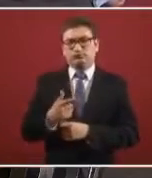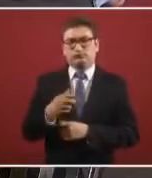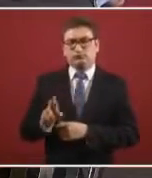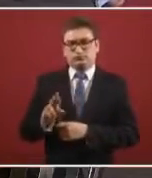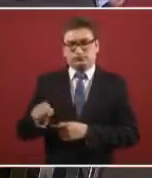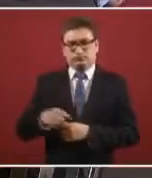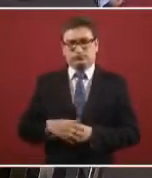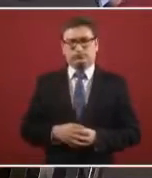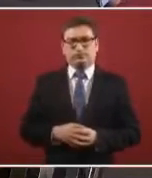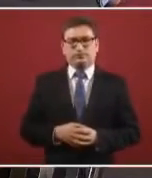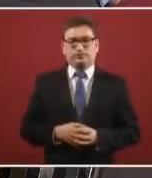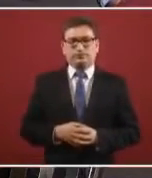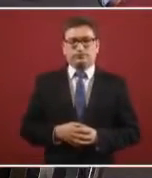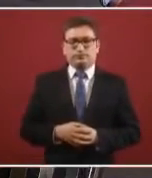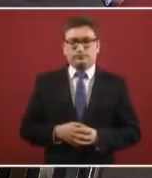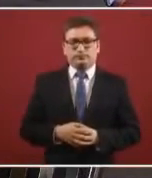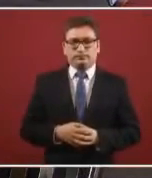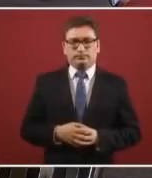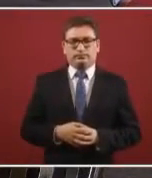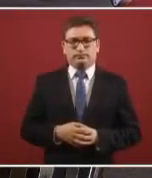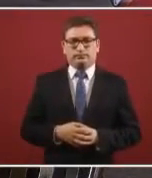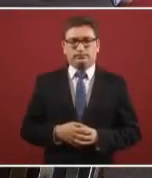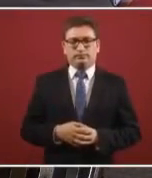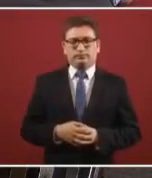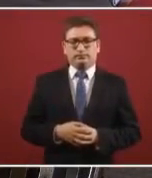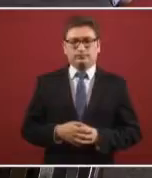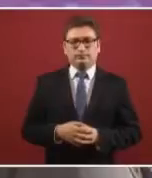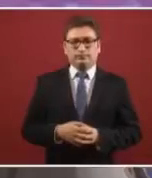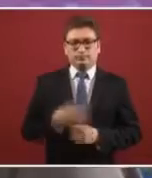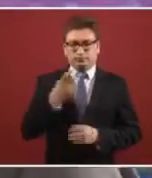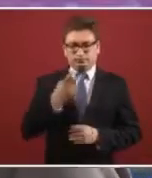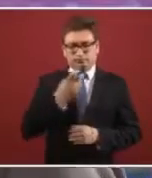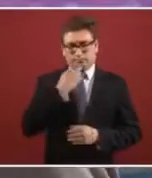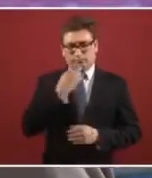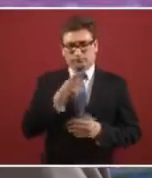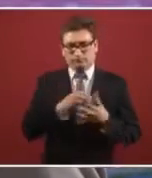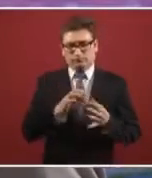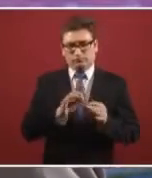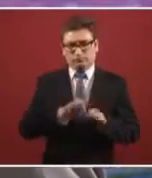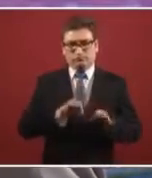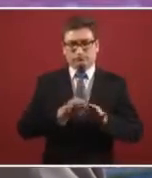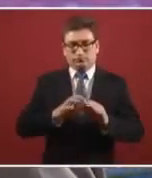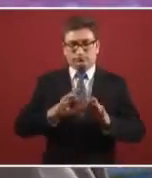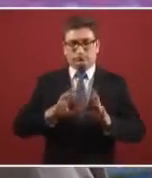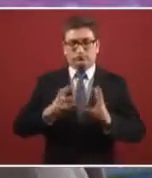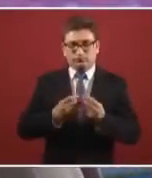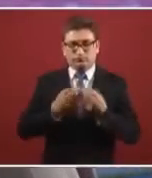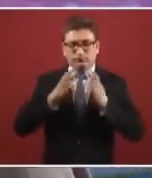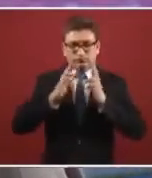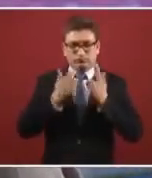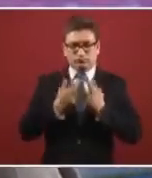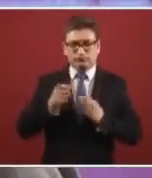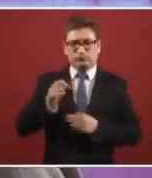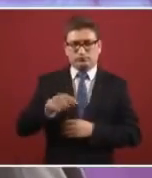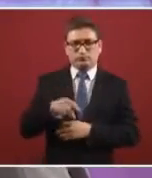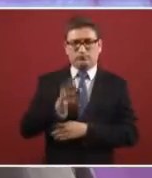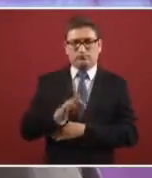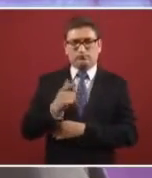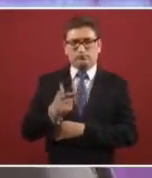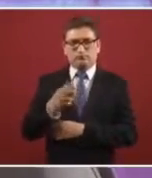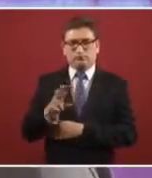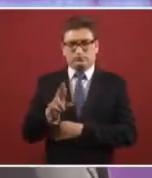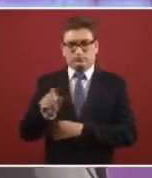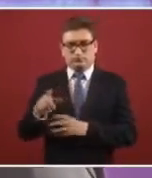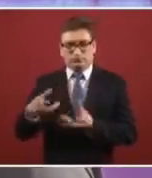República. general El día, procurement sí, of the Republic. quiero destacar también I las want to reuniones point que out se han sostenido also con la that Fiscalía the General meetings de la